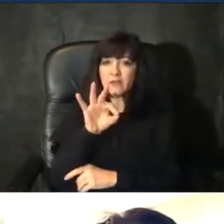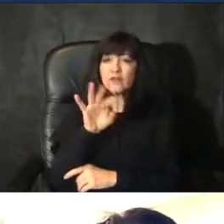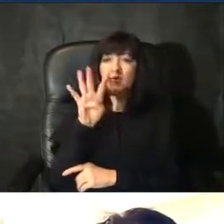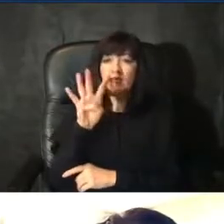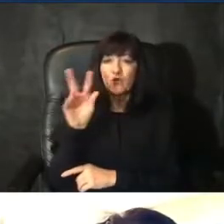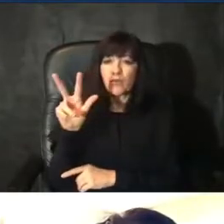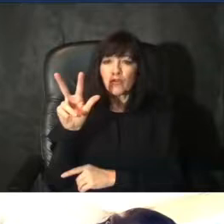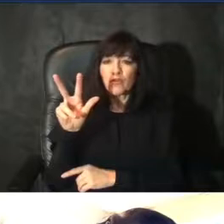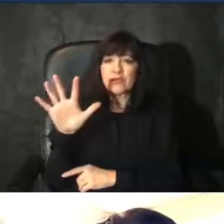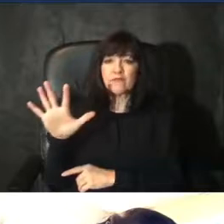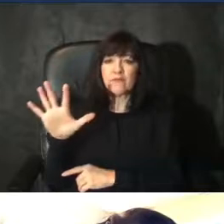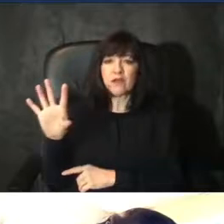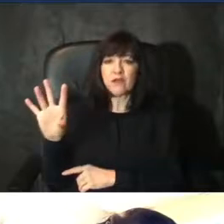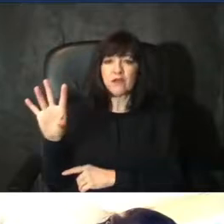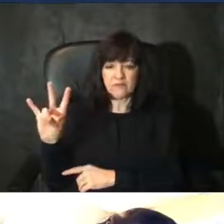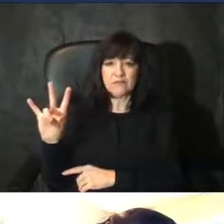1-800-969-4357.